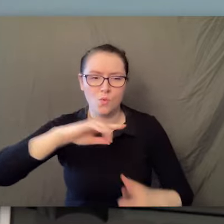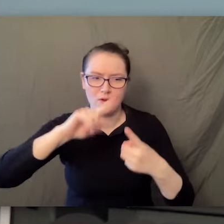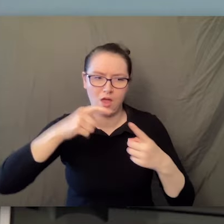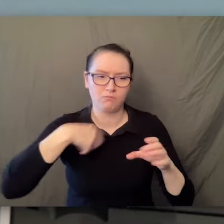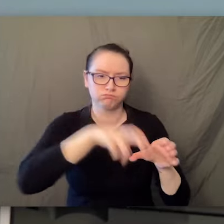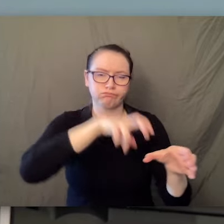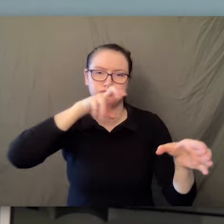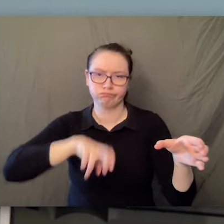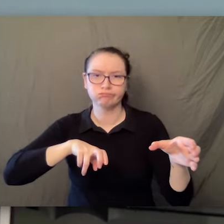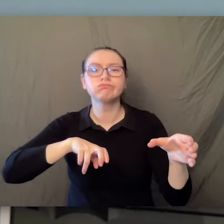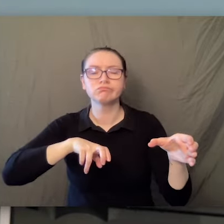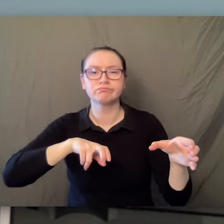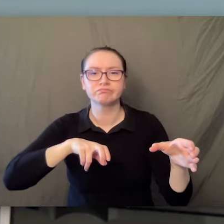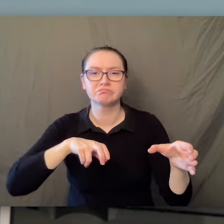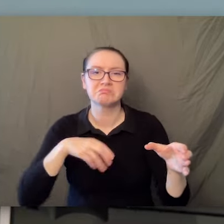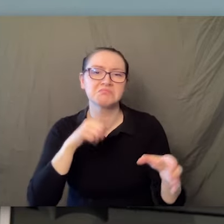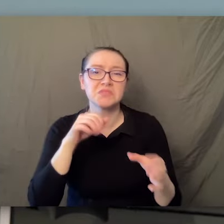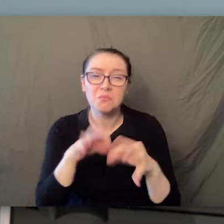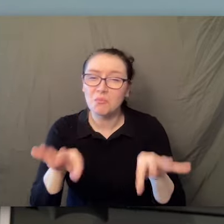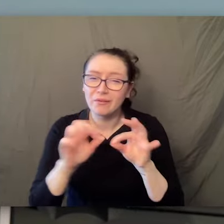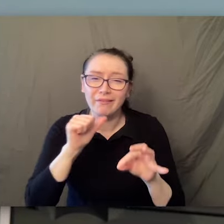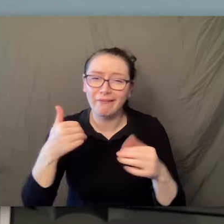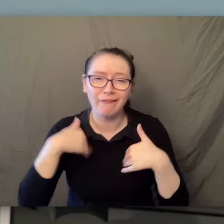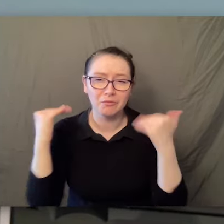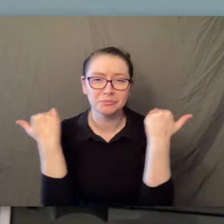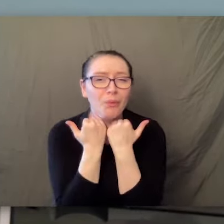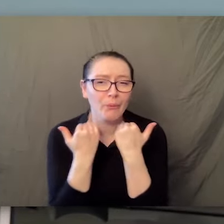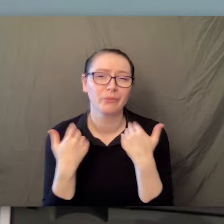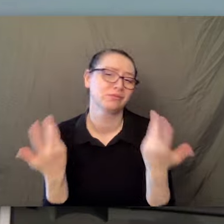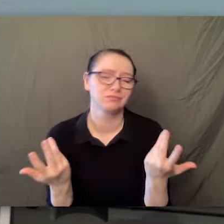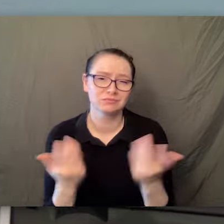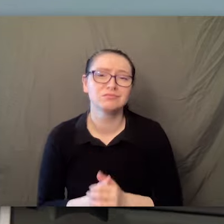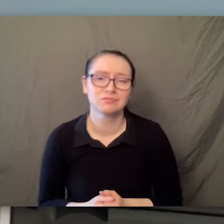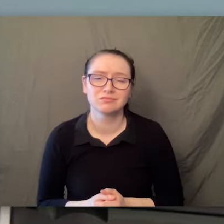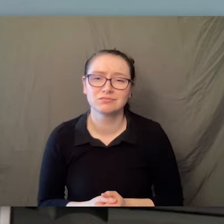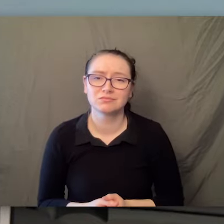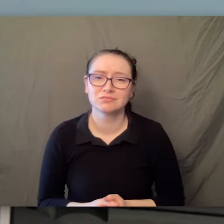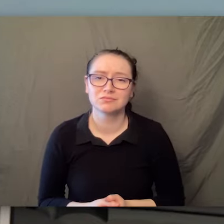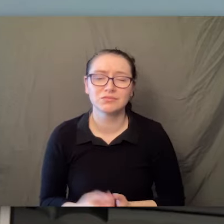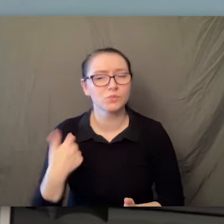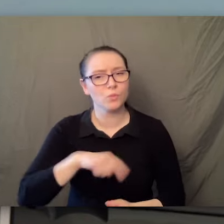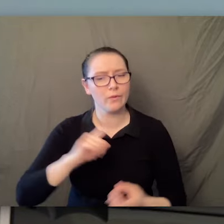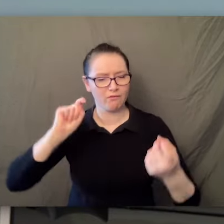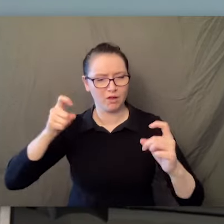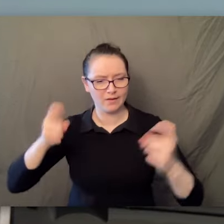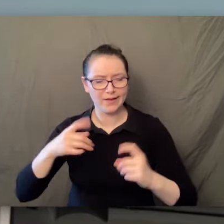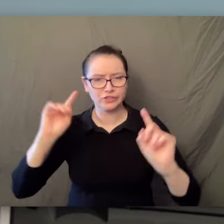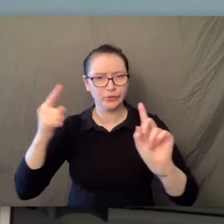and started working on my own thing, even when I was broke and couch surfing, all hissy fits aside. And you know, that's usually a pretty strong